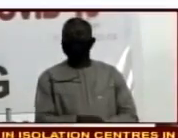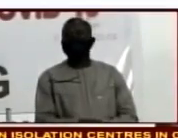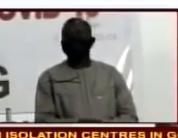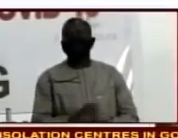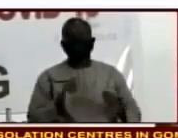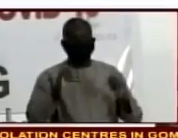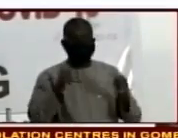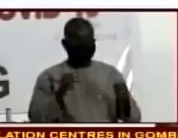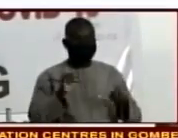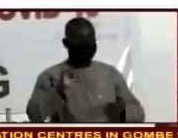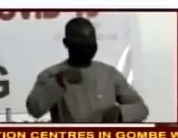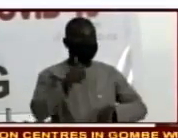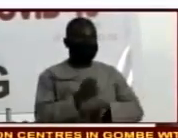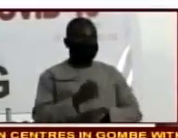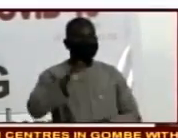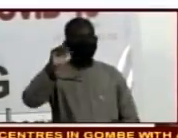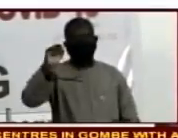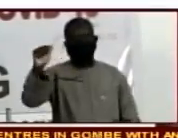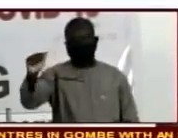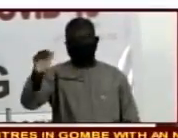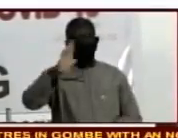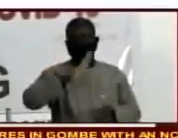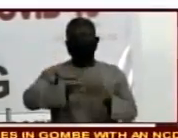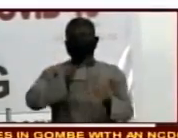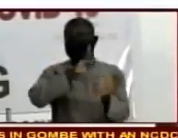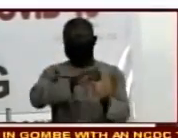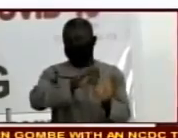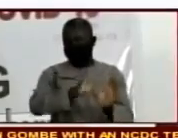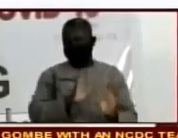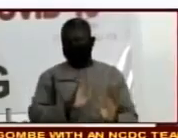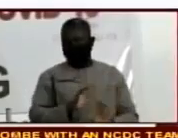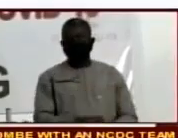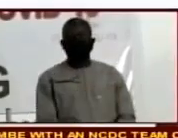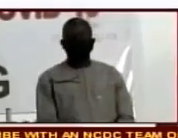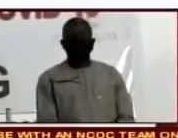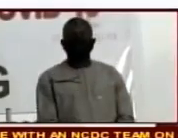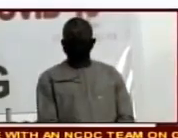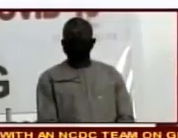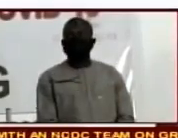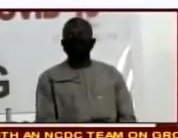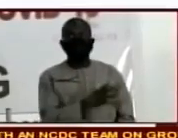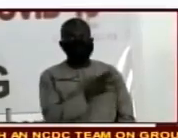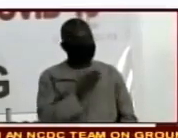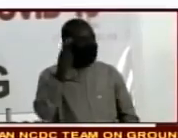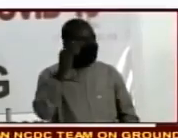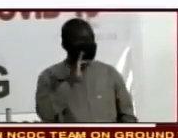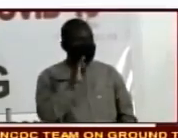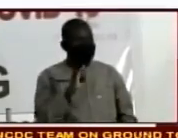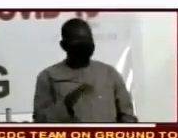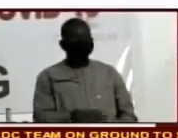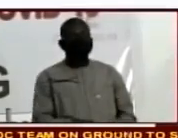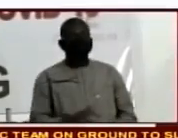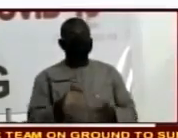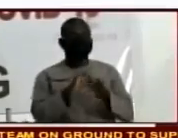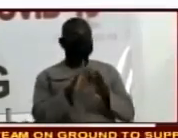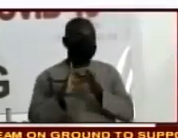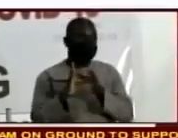immediately appointed an SA on disabilities. And he is to coordinate